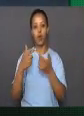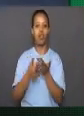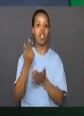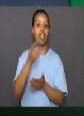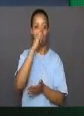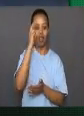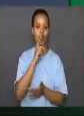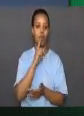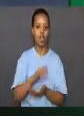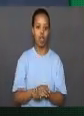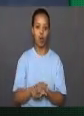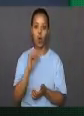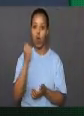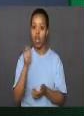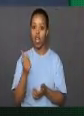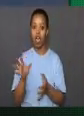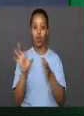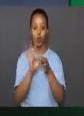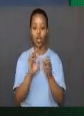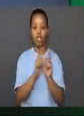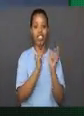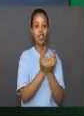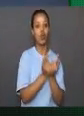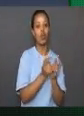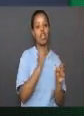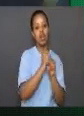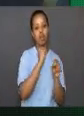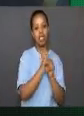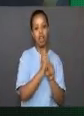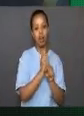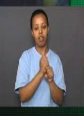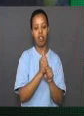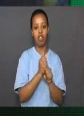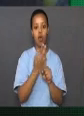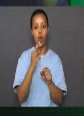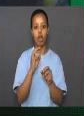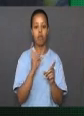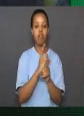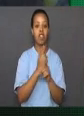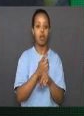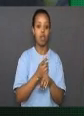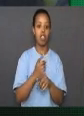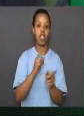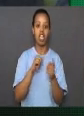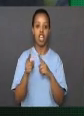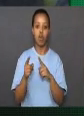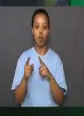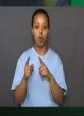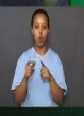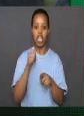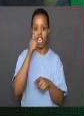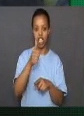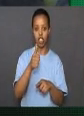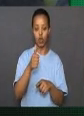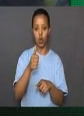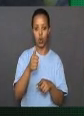Another reason to form social groups is to increase the chance the animals will